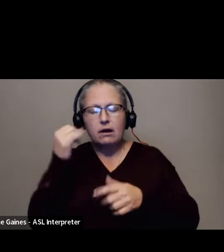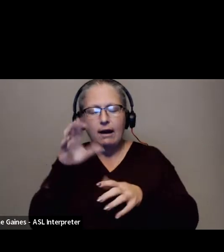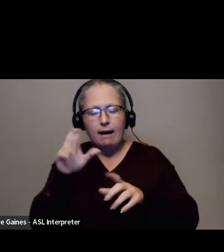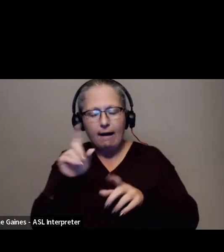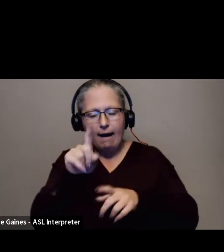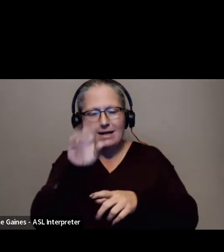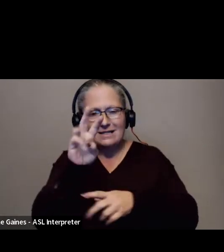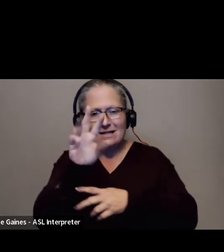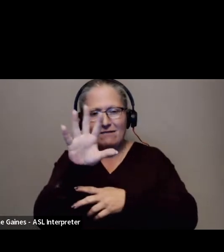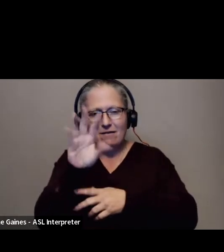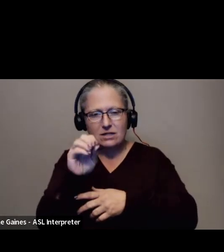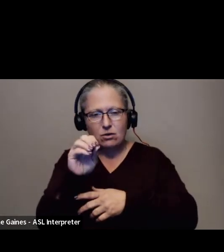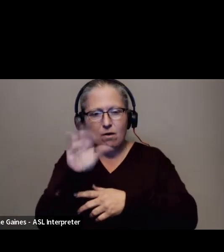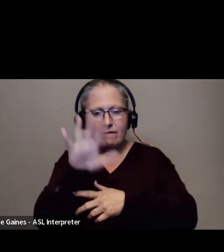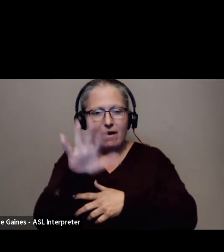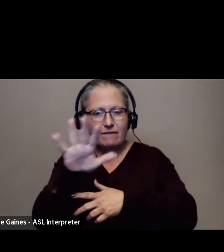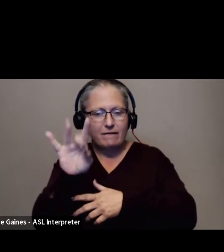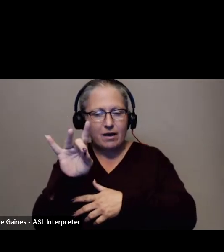calling